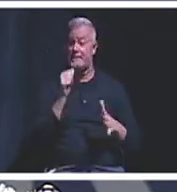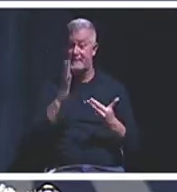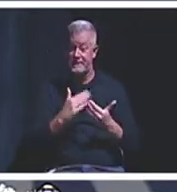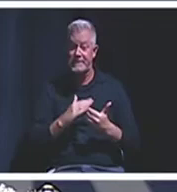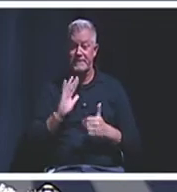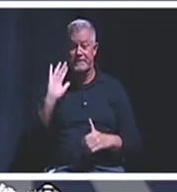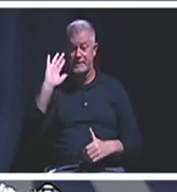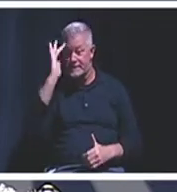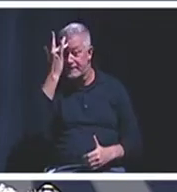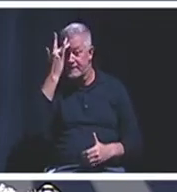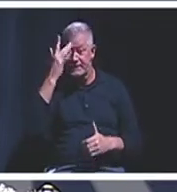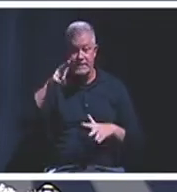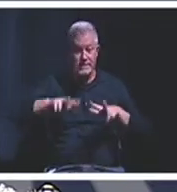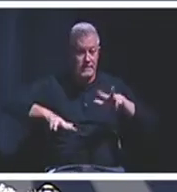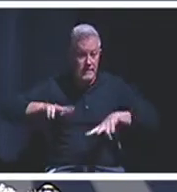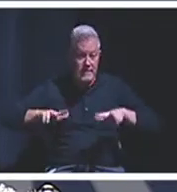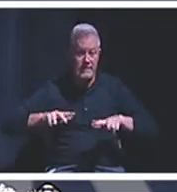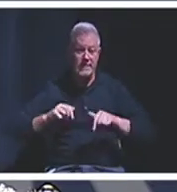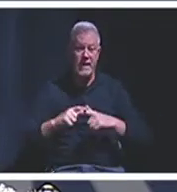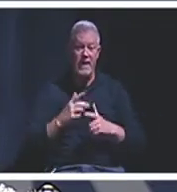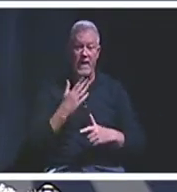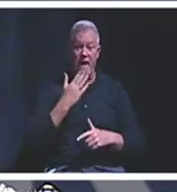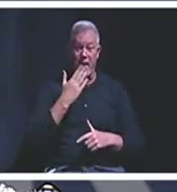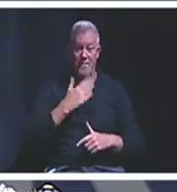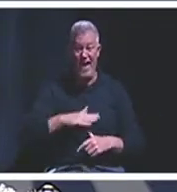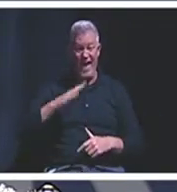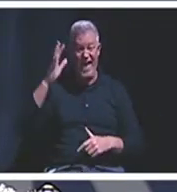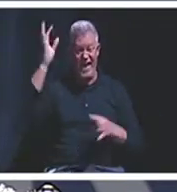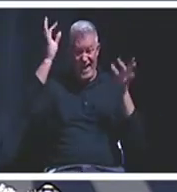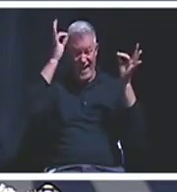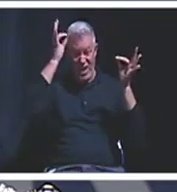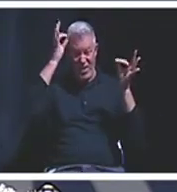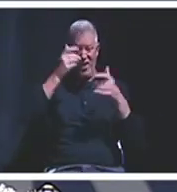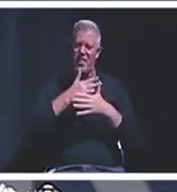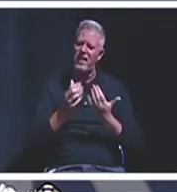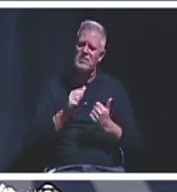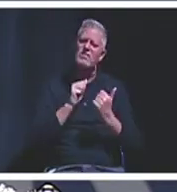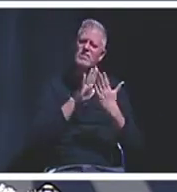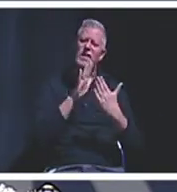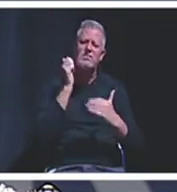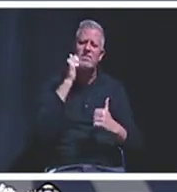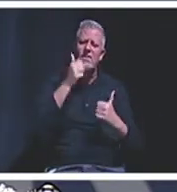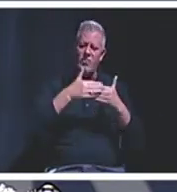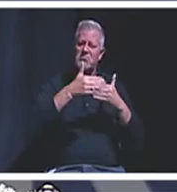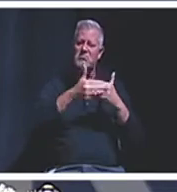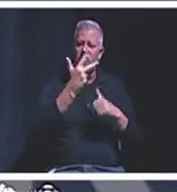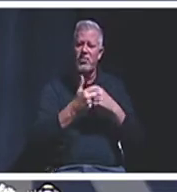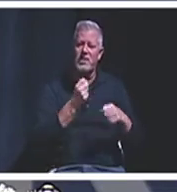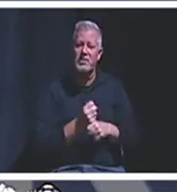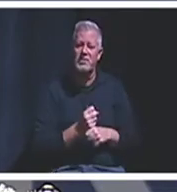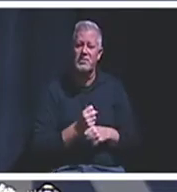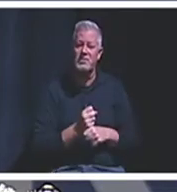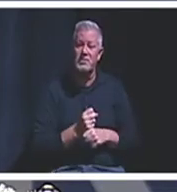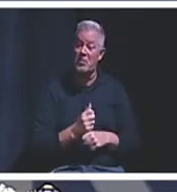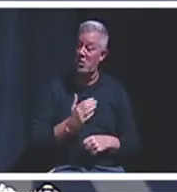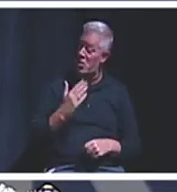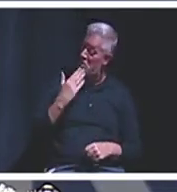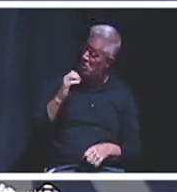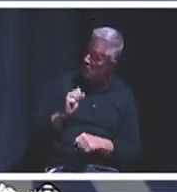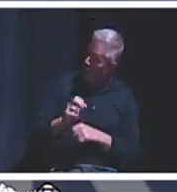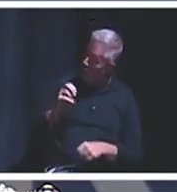annoyance, awkwardness, and bad hair, obstacles we would face daily for the next 3 years. So well played, Nova, well